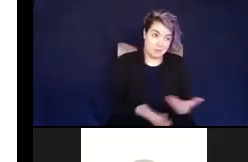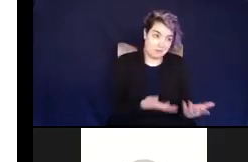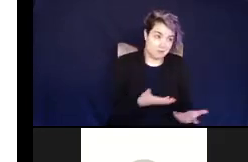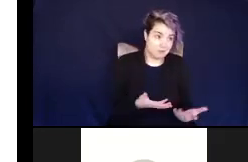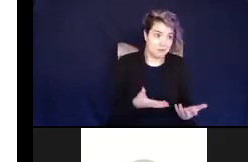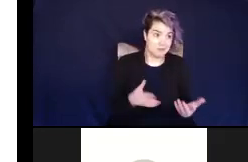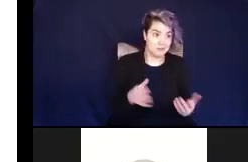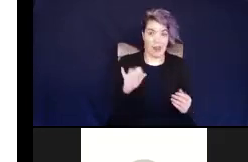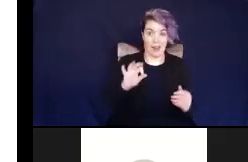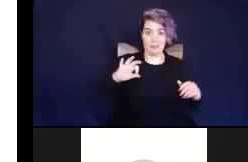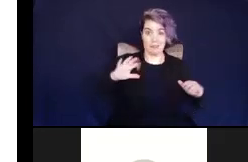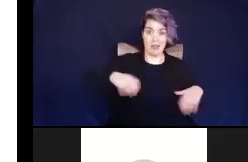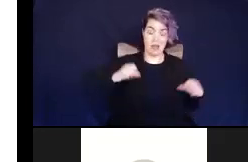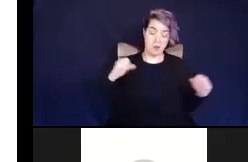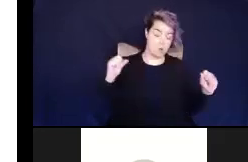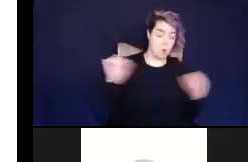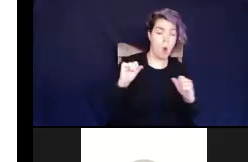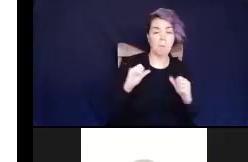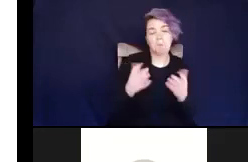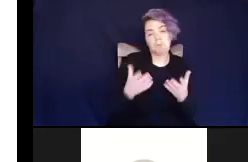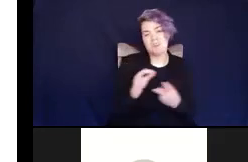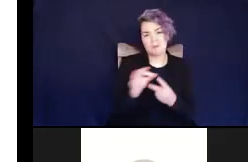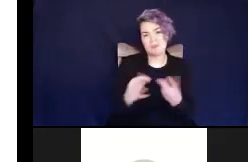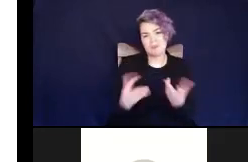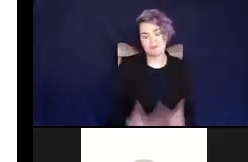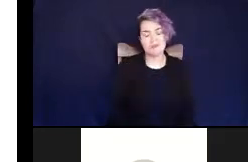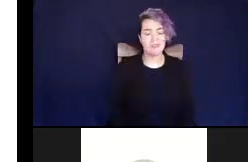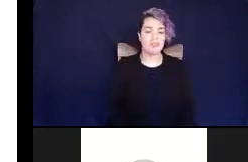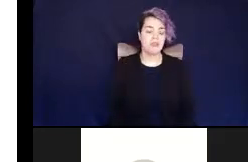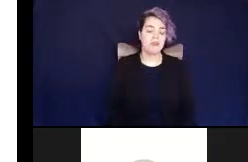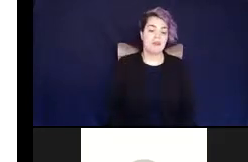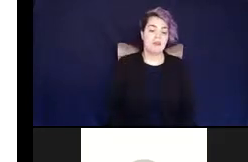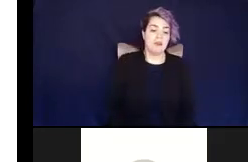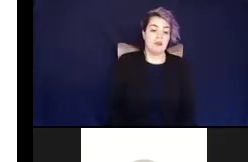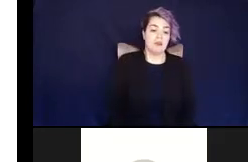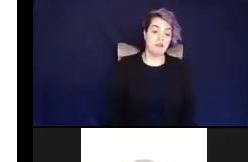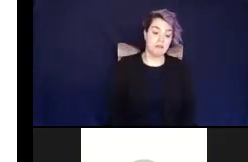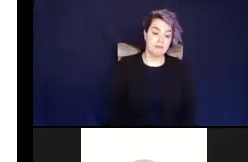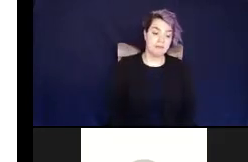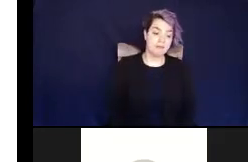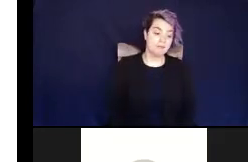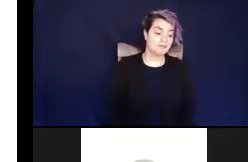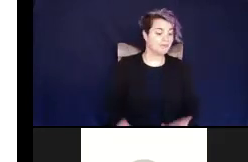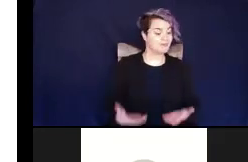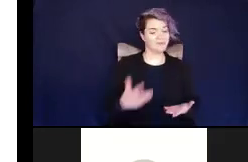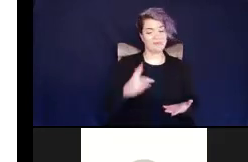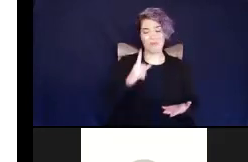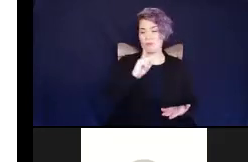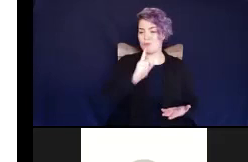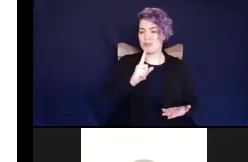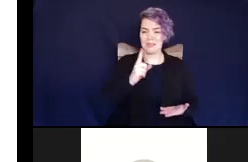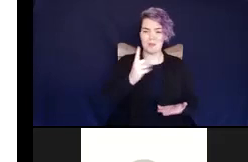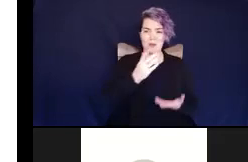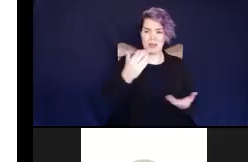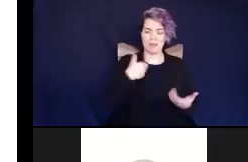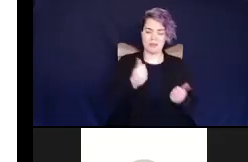places. And so, I think one of the things that we have tried to urge people is really having a plan in